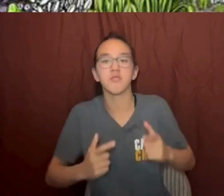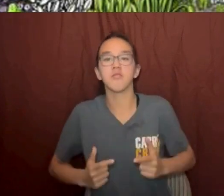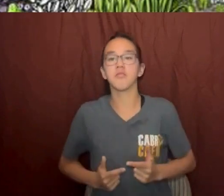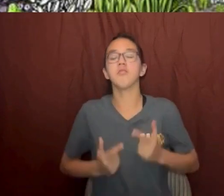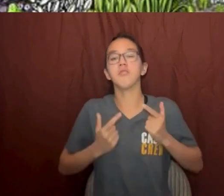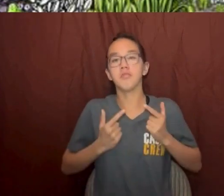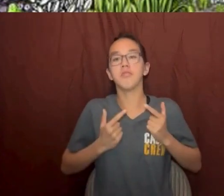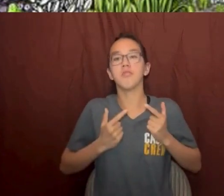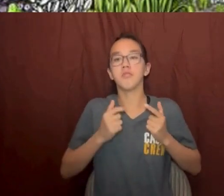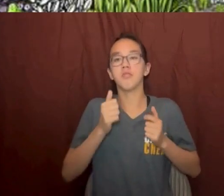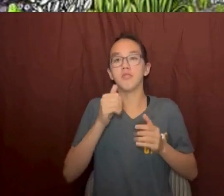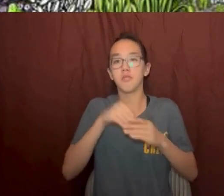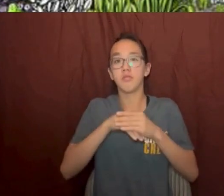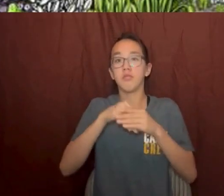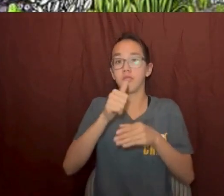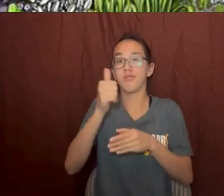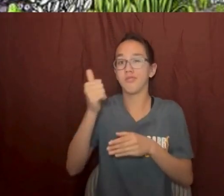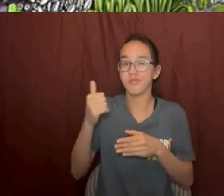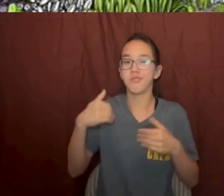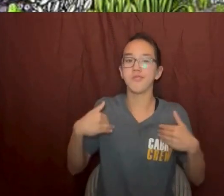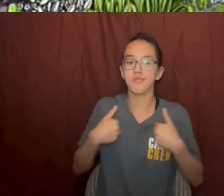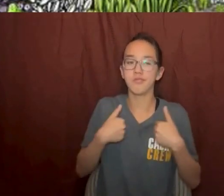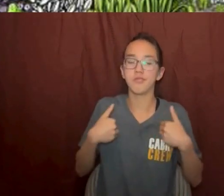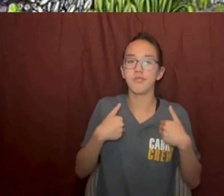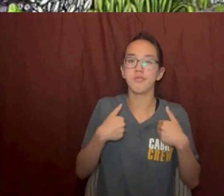inside other creatures.